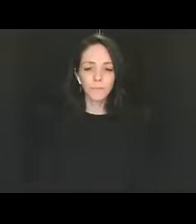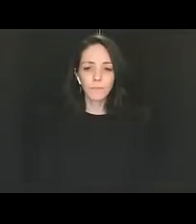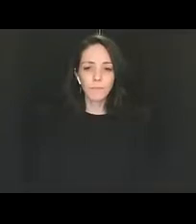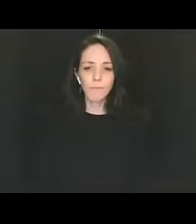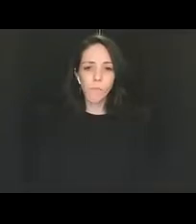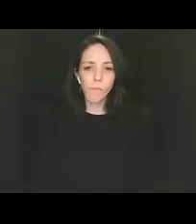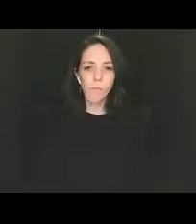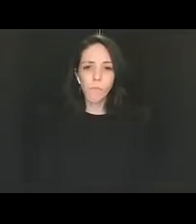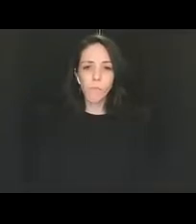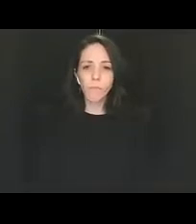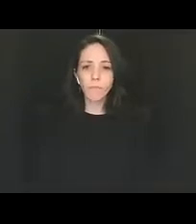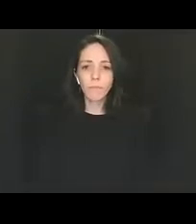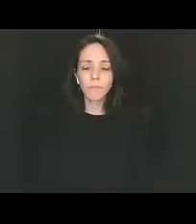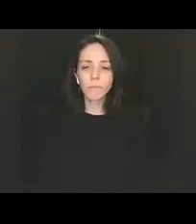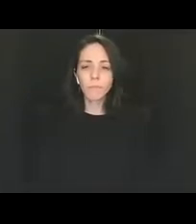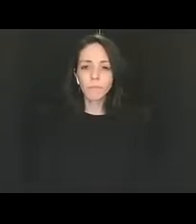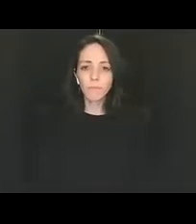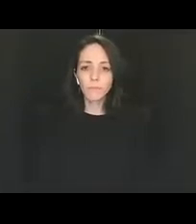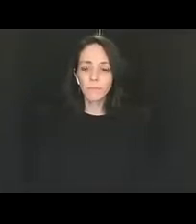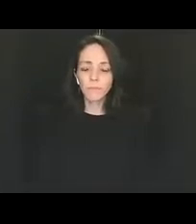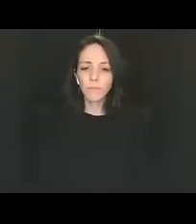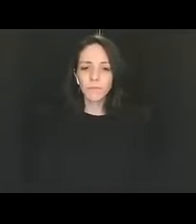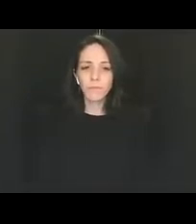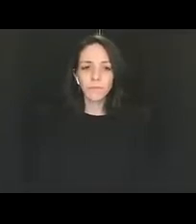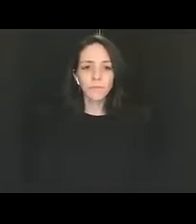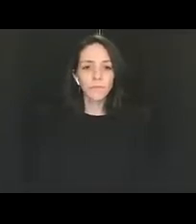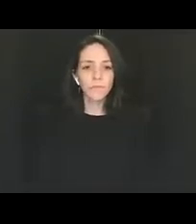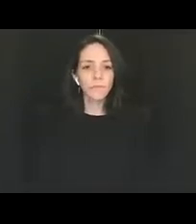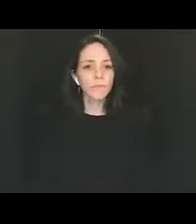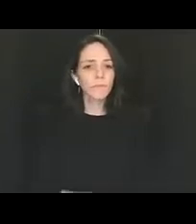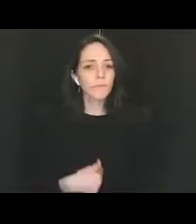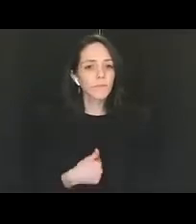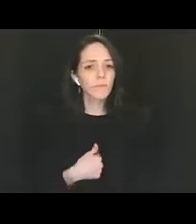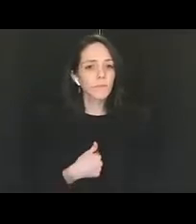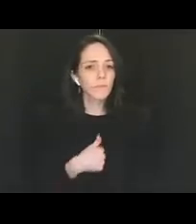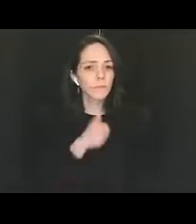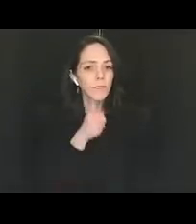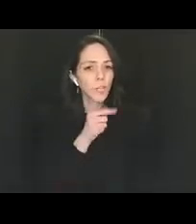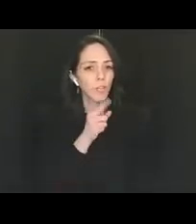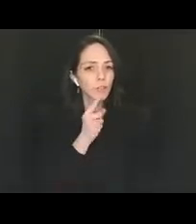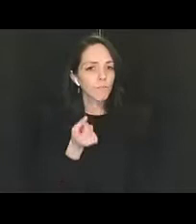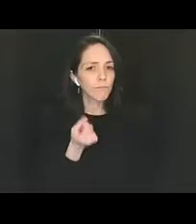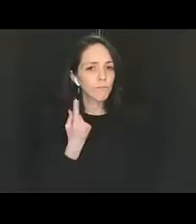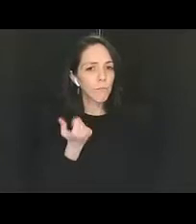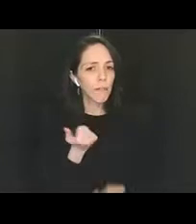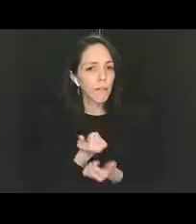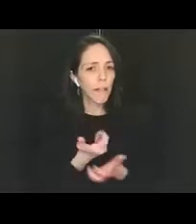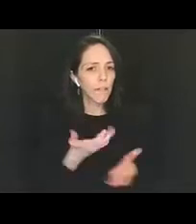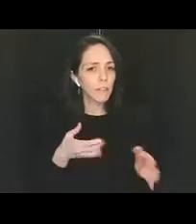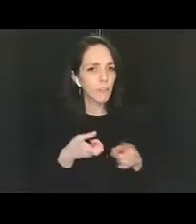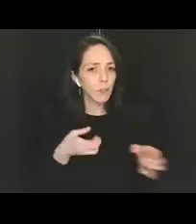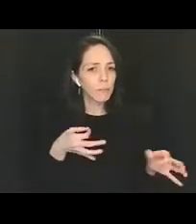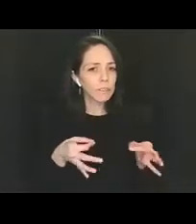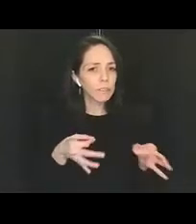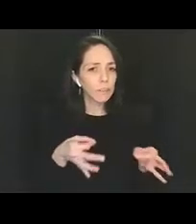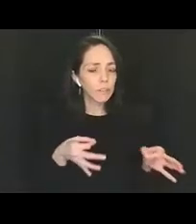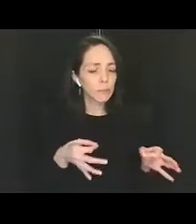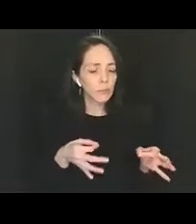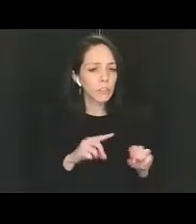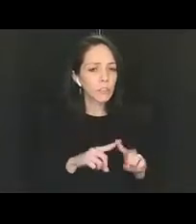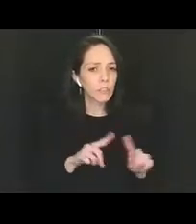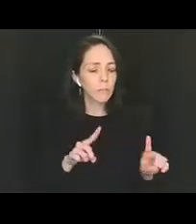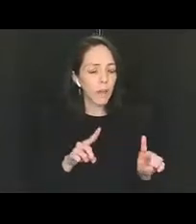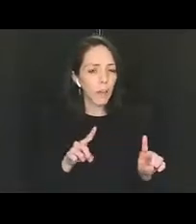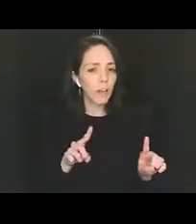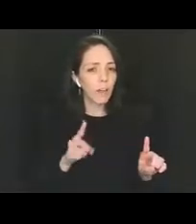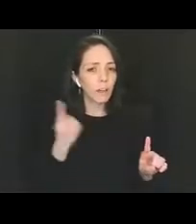I'm not sure if I got everything from the description given at the beginning, but I'm